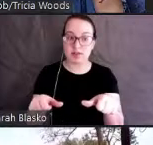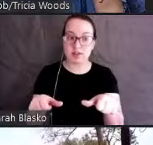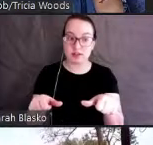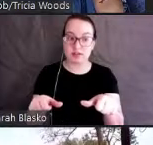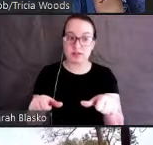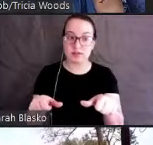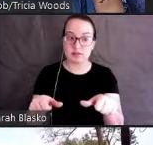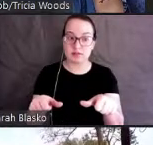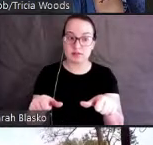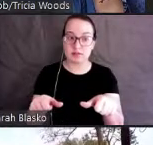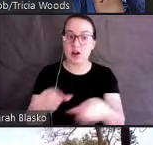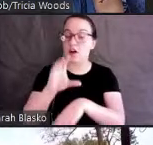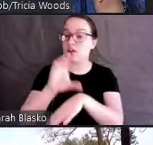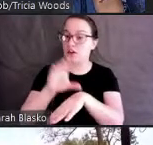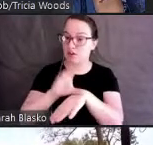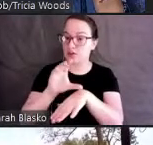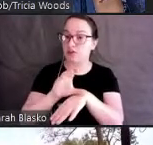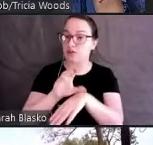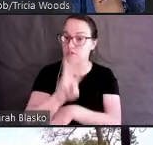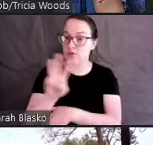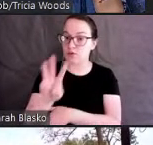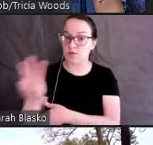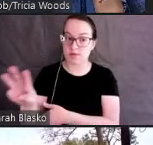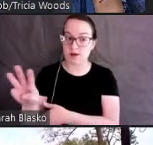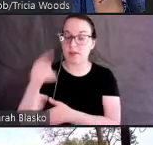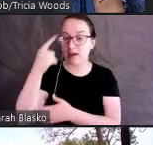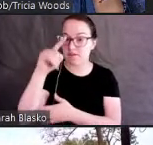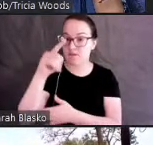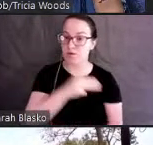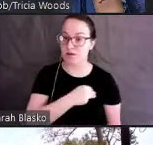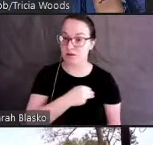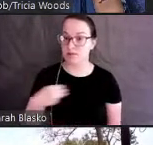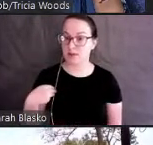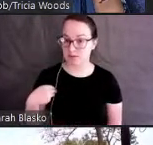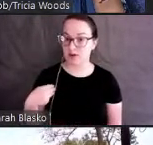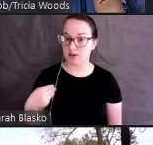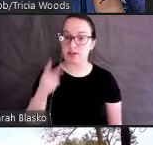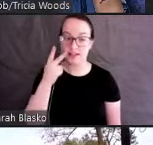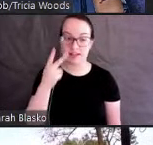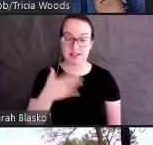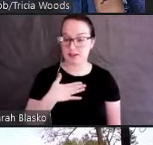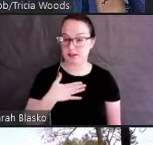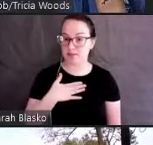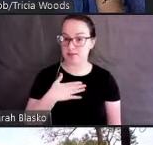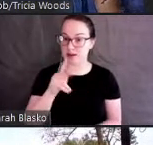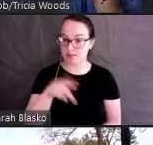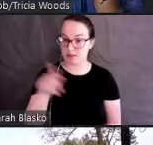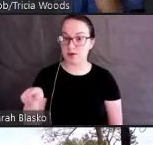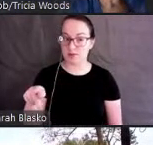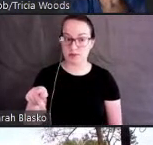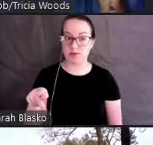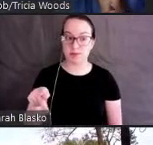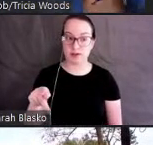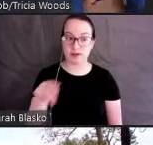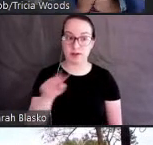Church website. Yeah, you see there on my PowerPoint, the website,